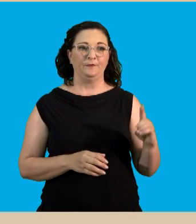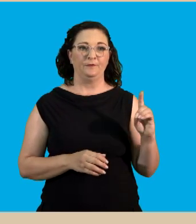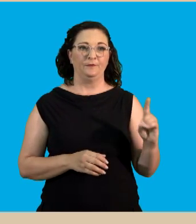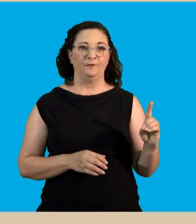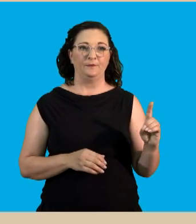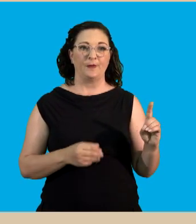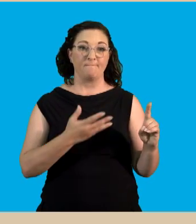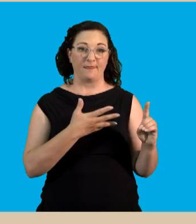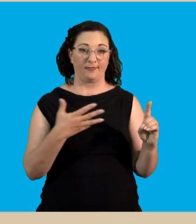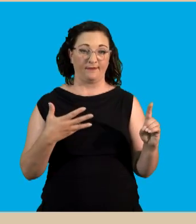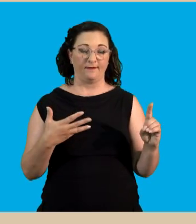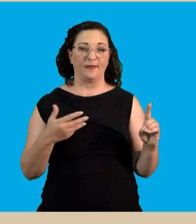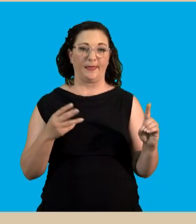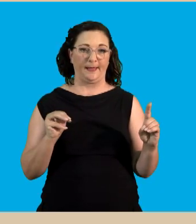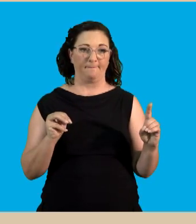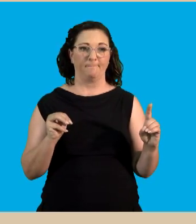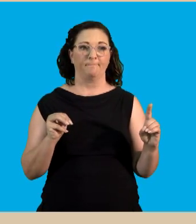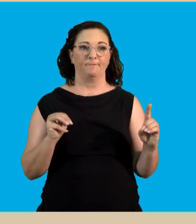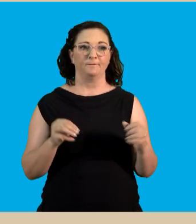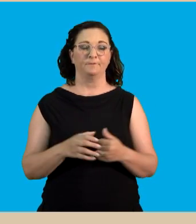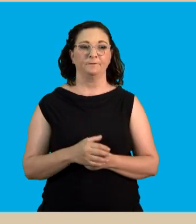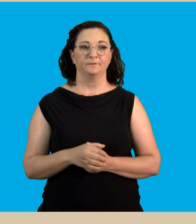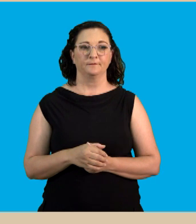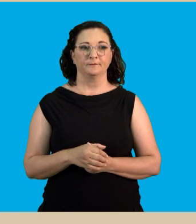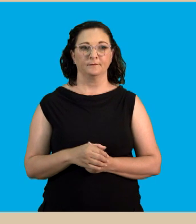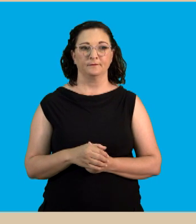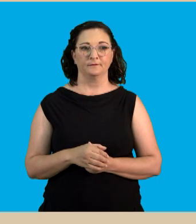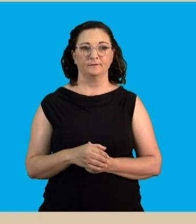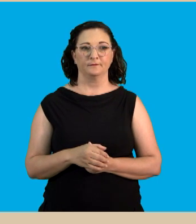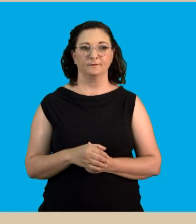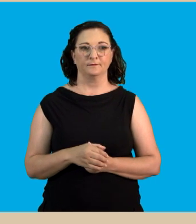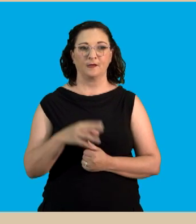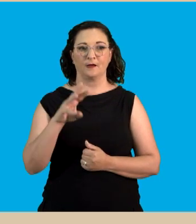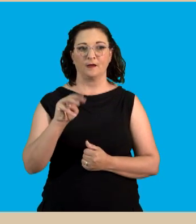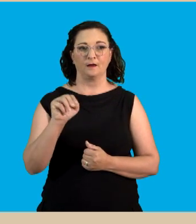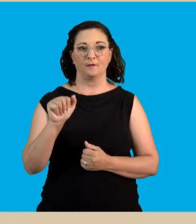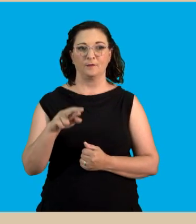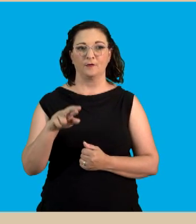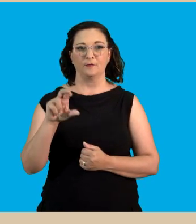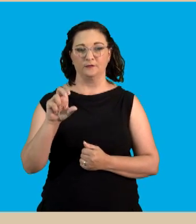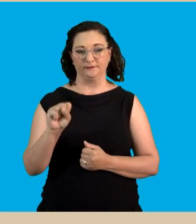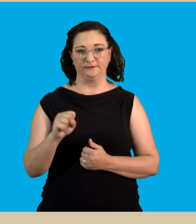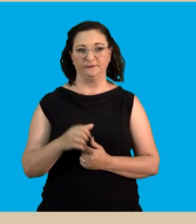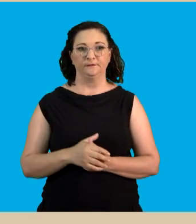And then mother, M there, letter D will represent Mars.